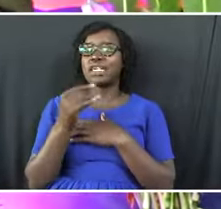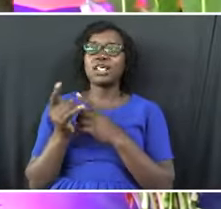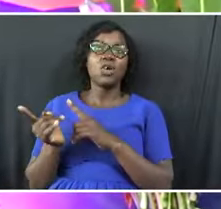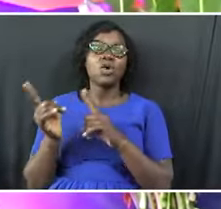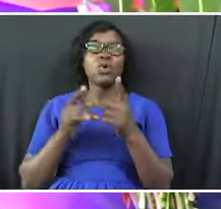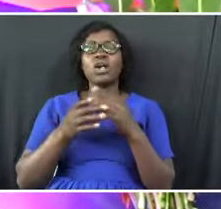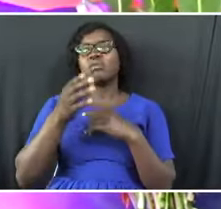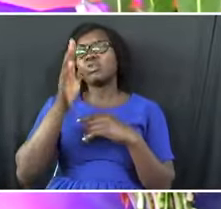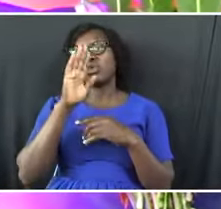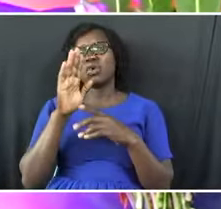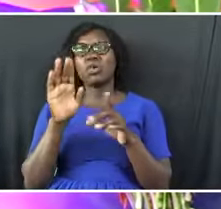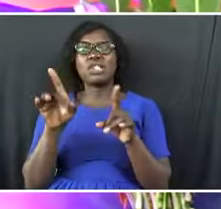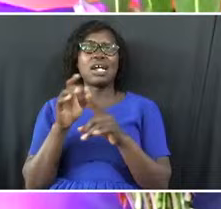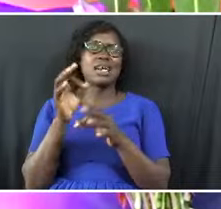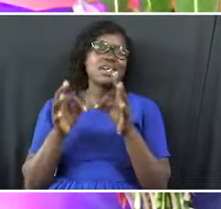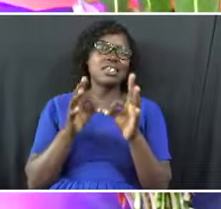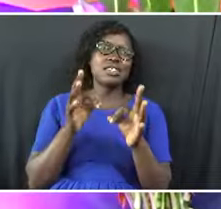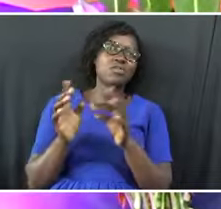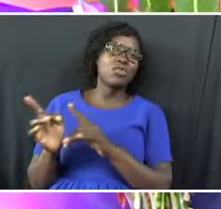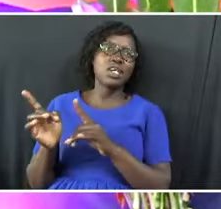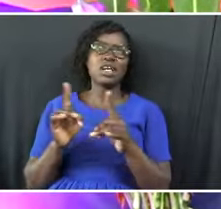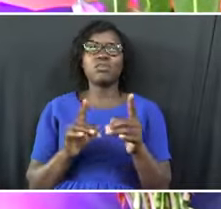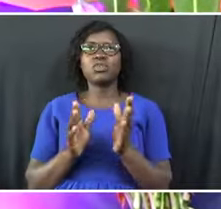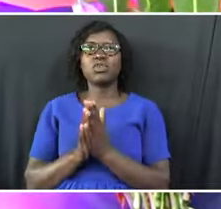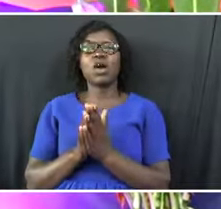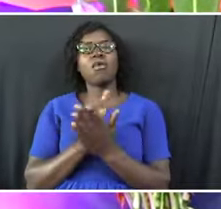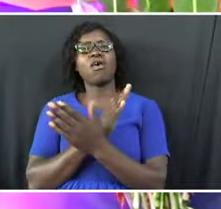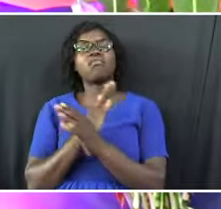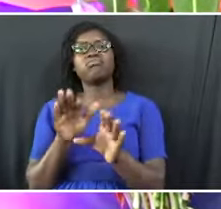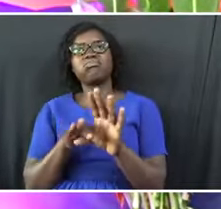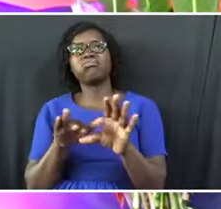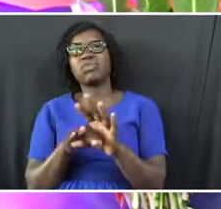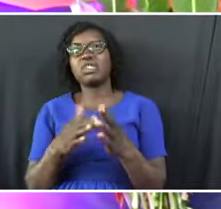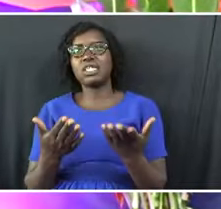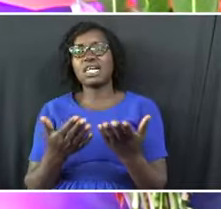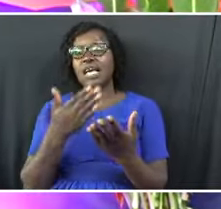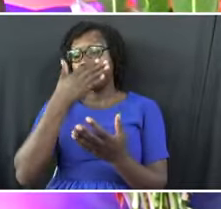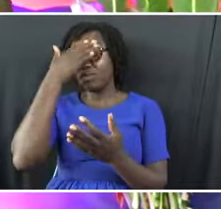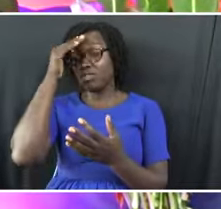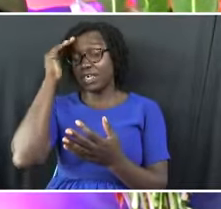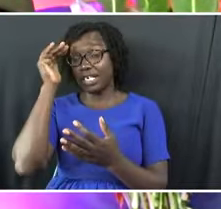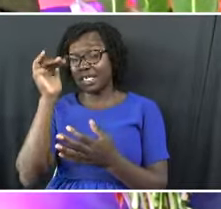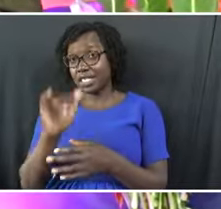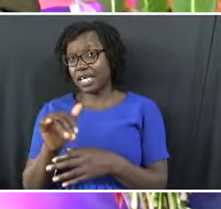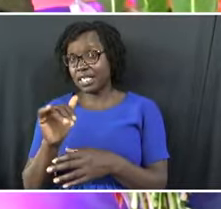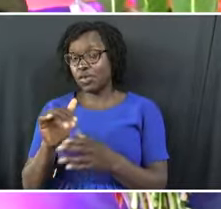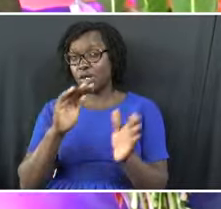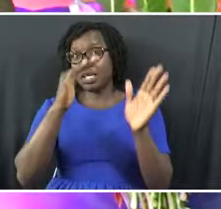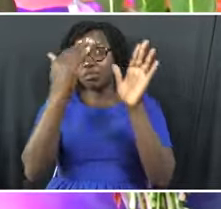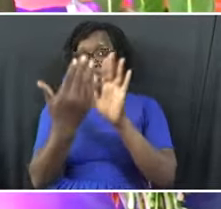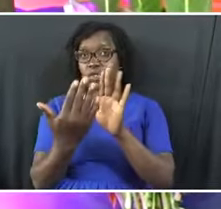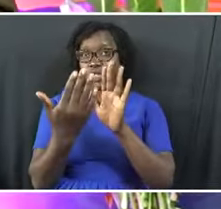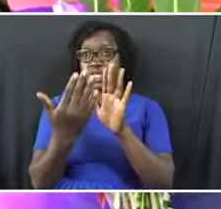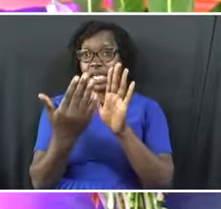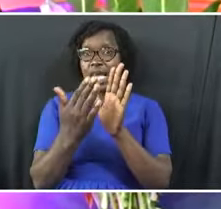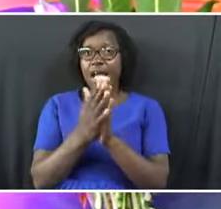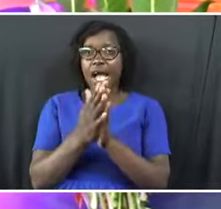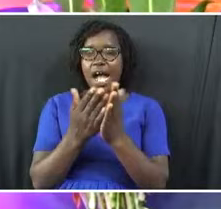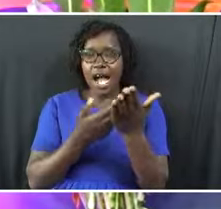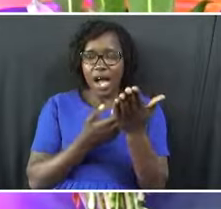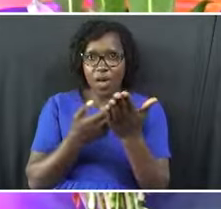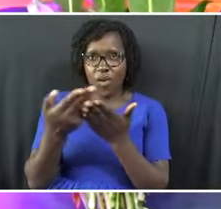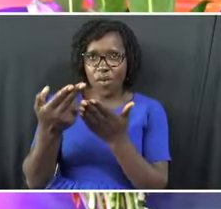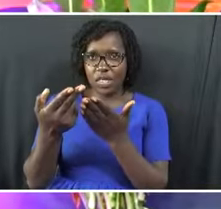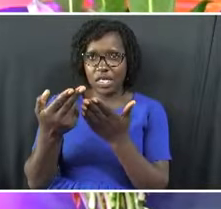to God as if we are coming to our colleague. And we forget that we are approaching a